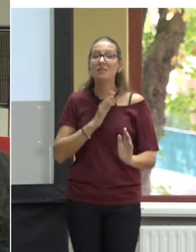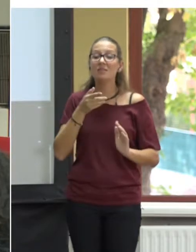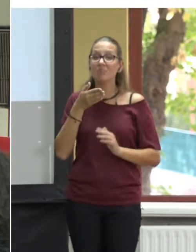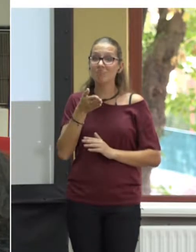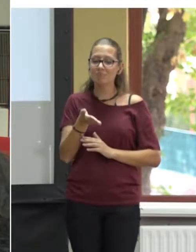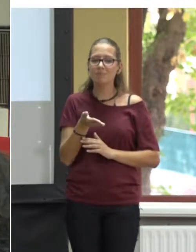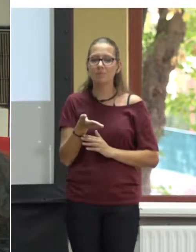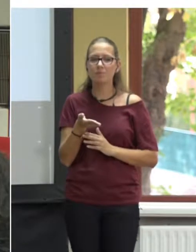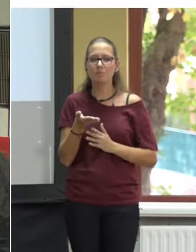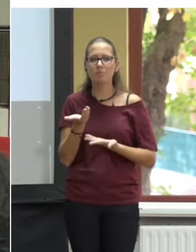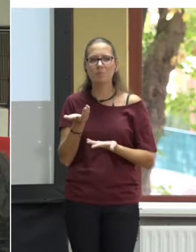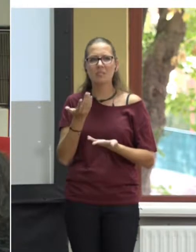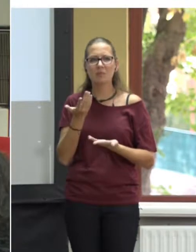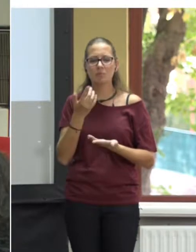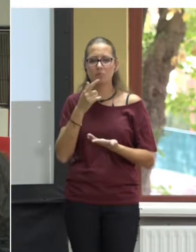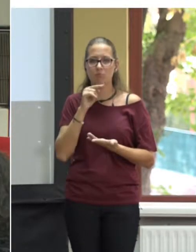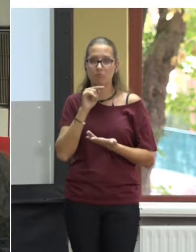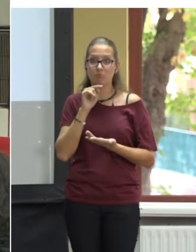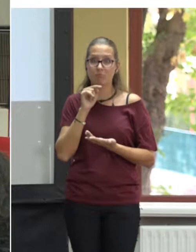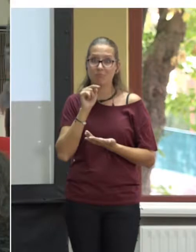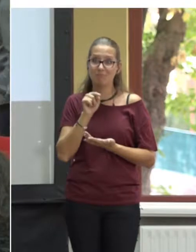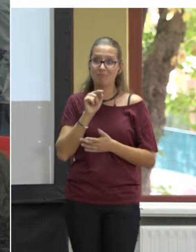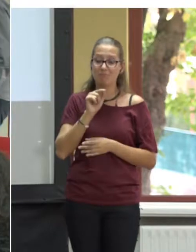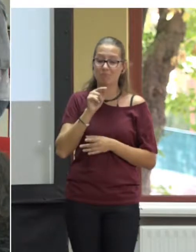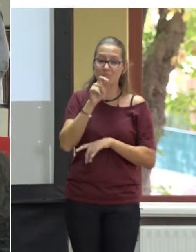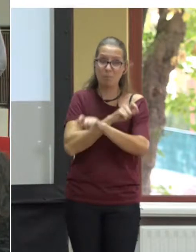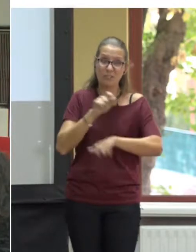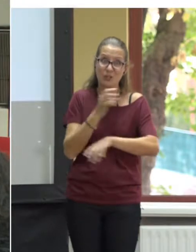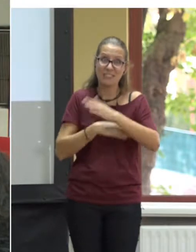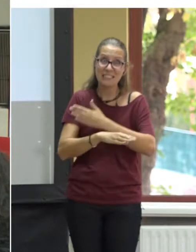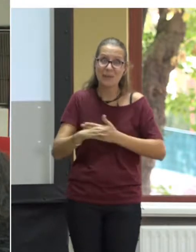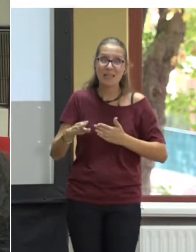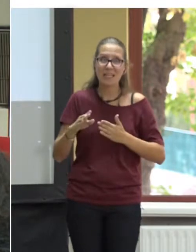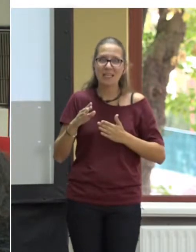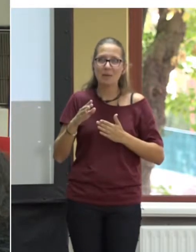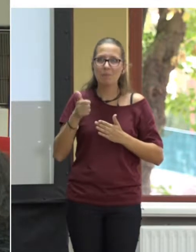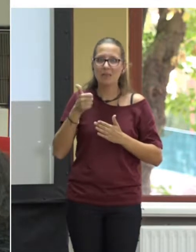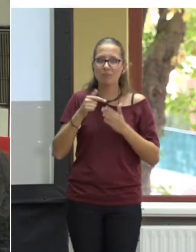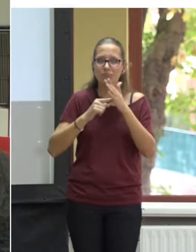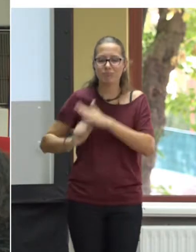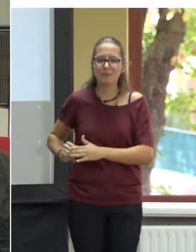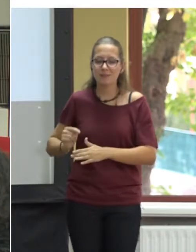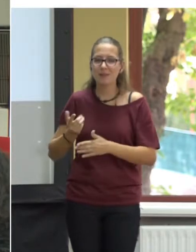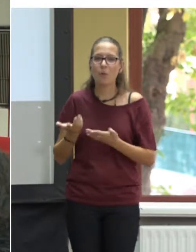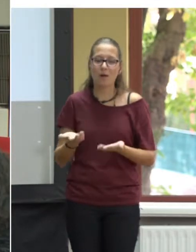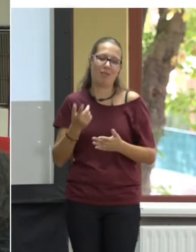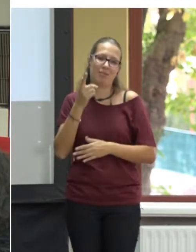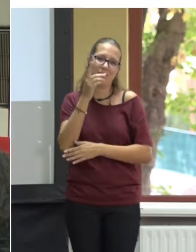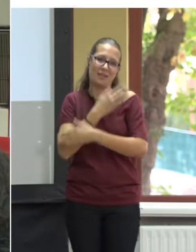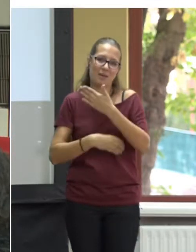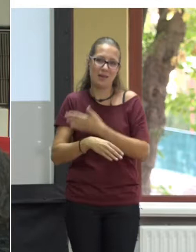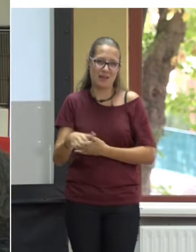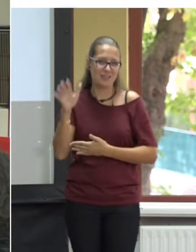and leisure. Because people who said that they felt discriminated were people with a